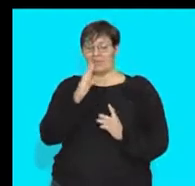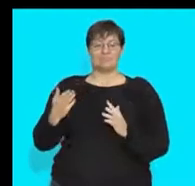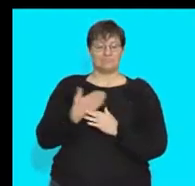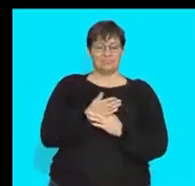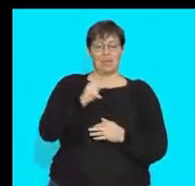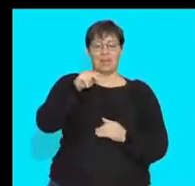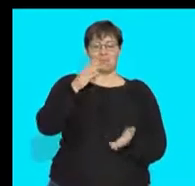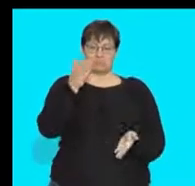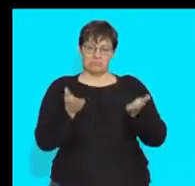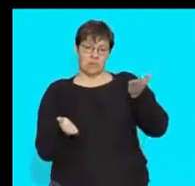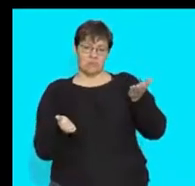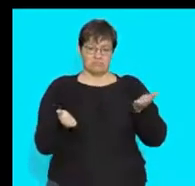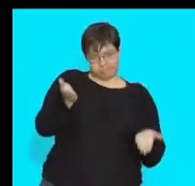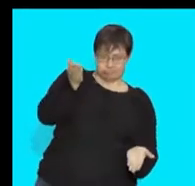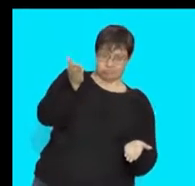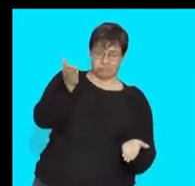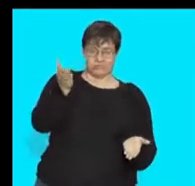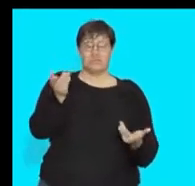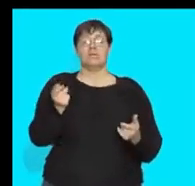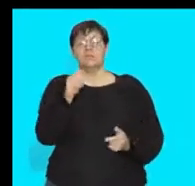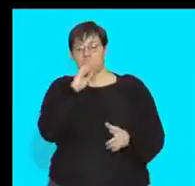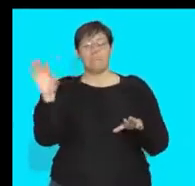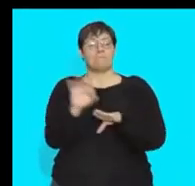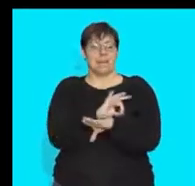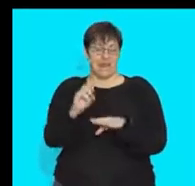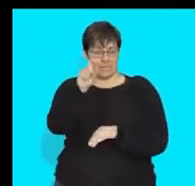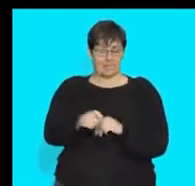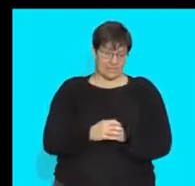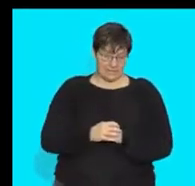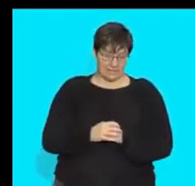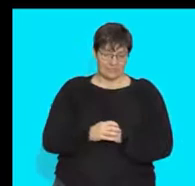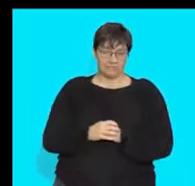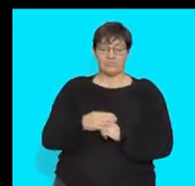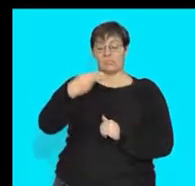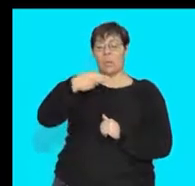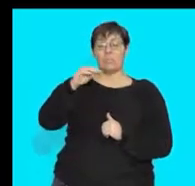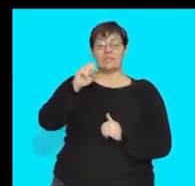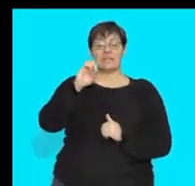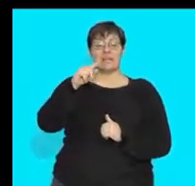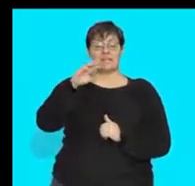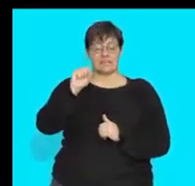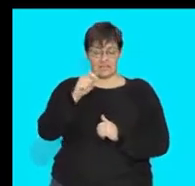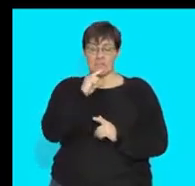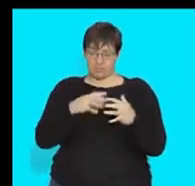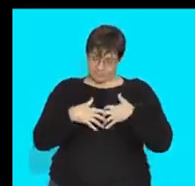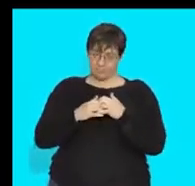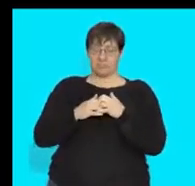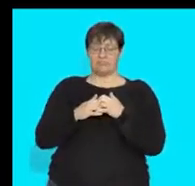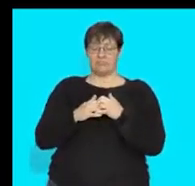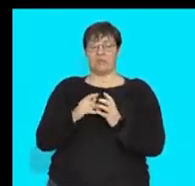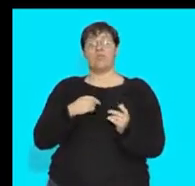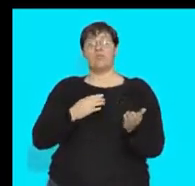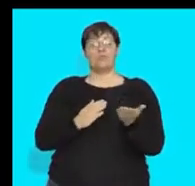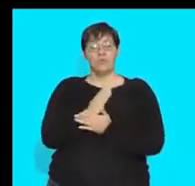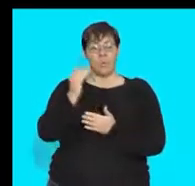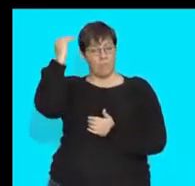pH. So we need to make a plan. And very often homeostasis is initiated by parts of the